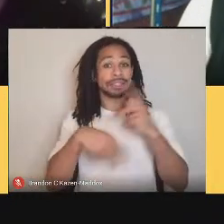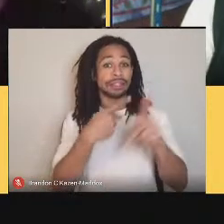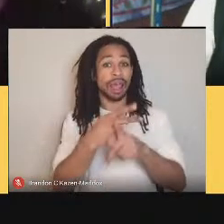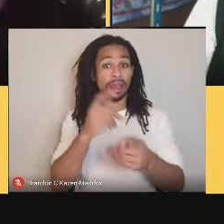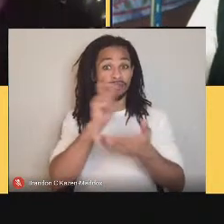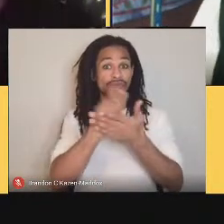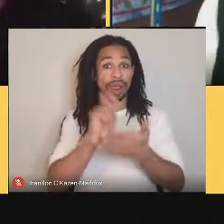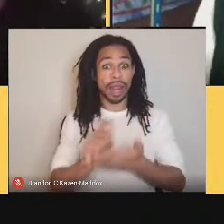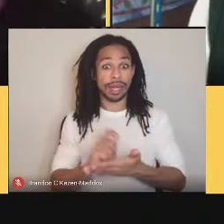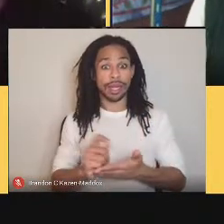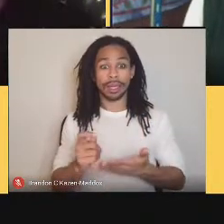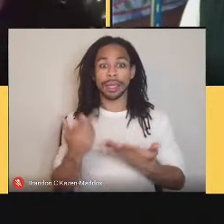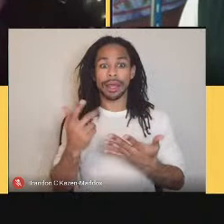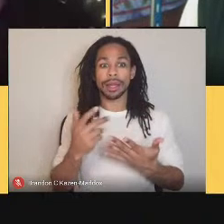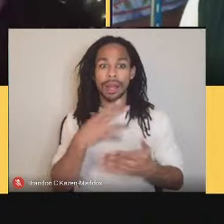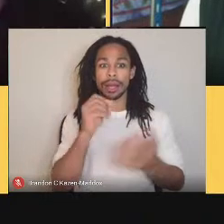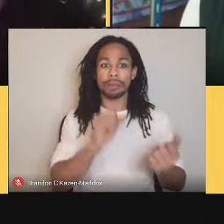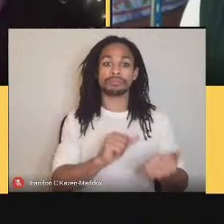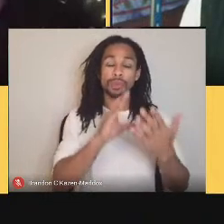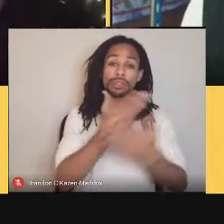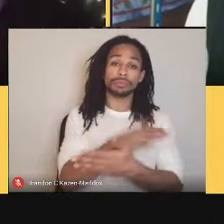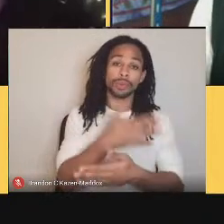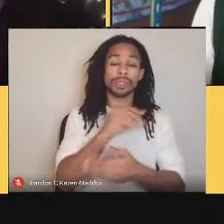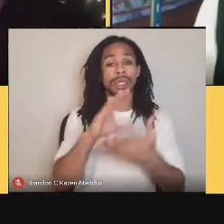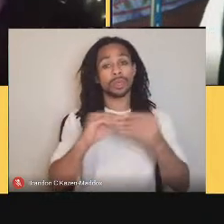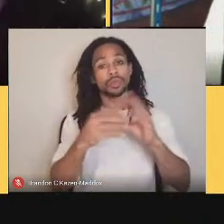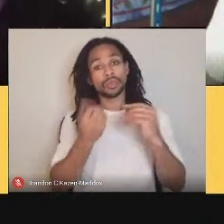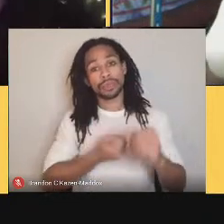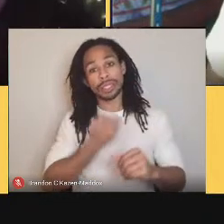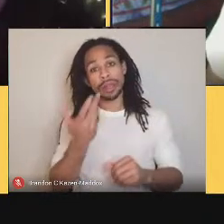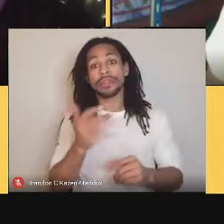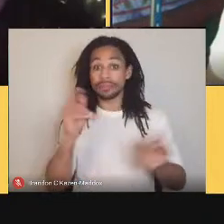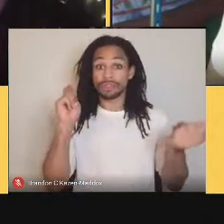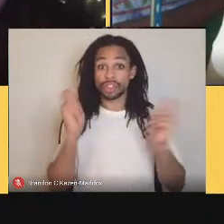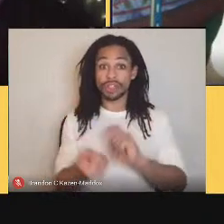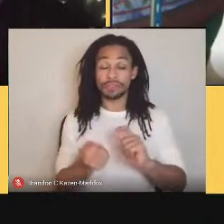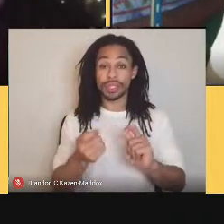music, of approaching music and storytelling has shifted quite a bit, I think for the better,